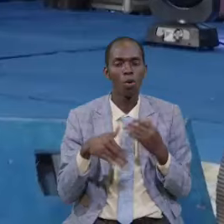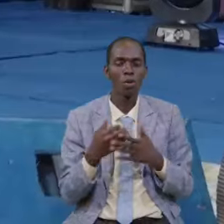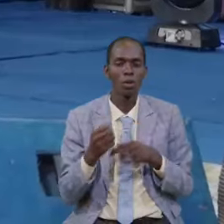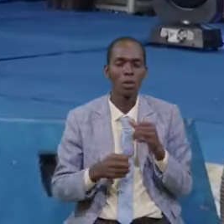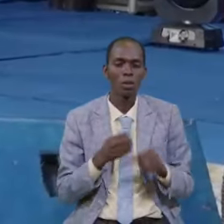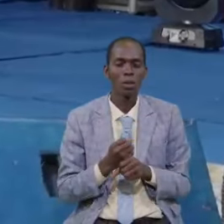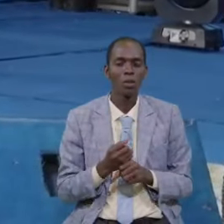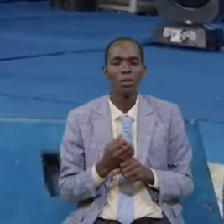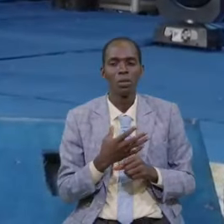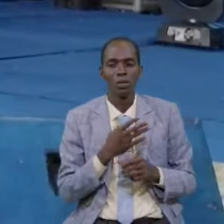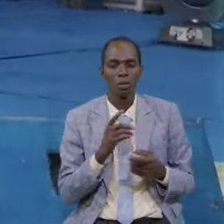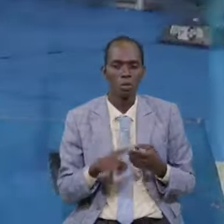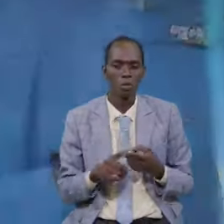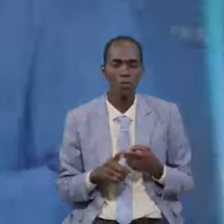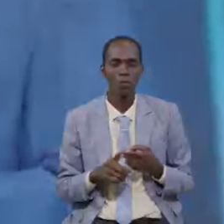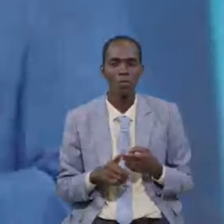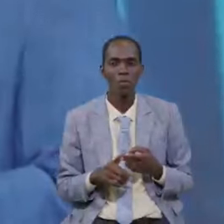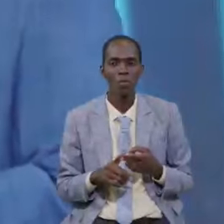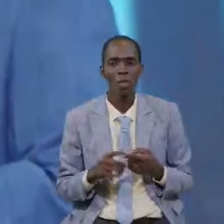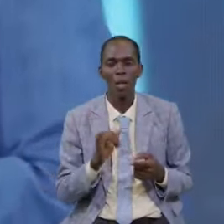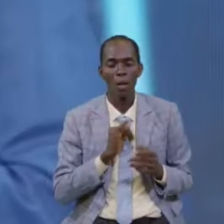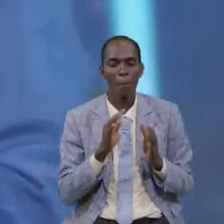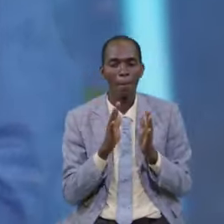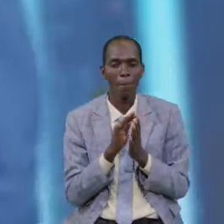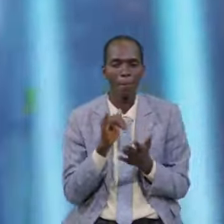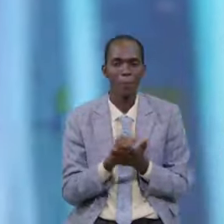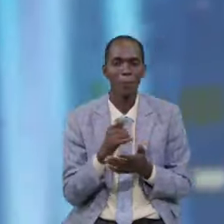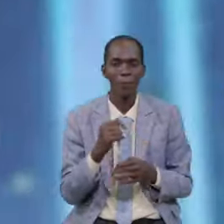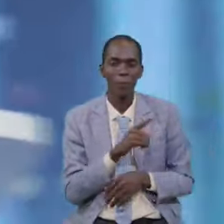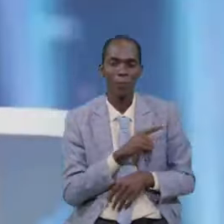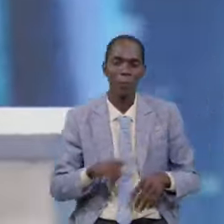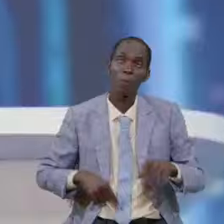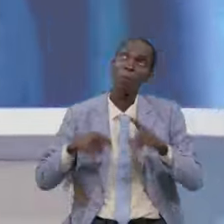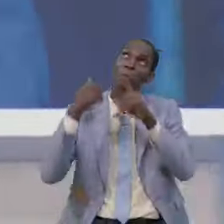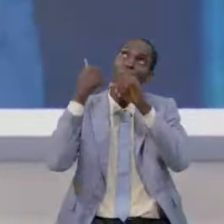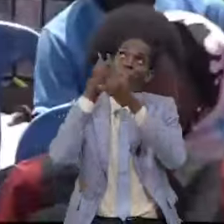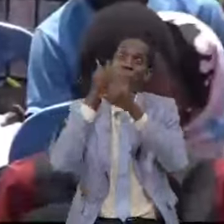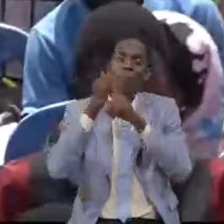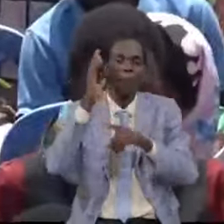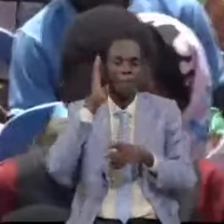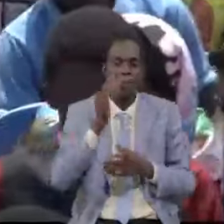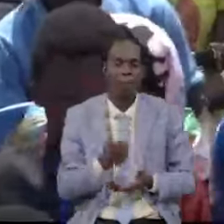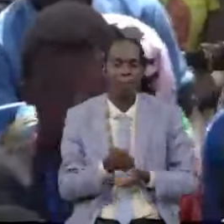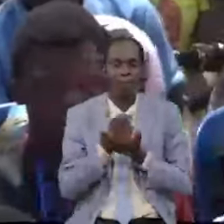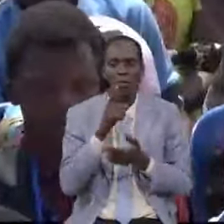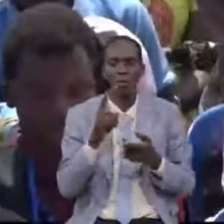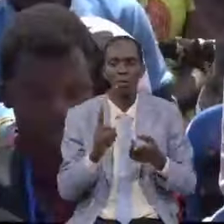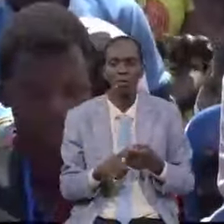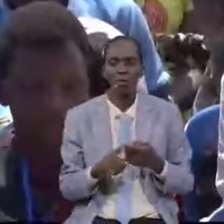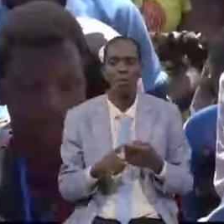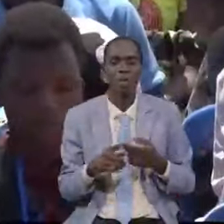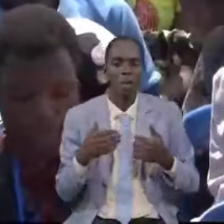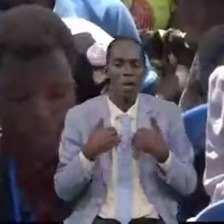goal, and I pray the Lord himself will help you to have a worthy goal, a winning